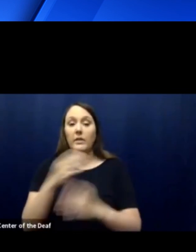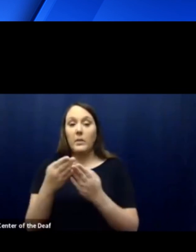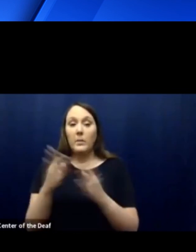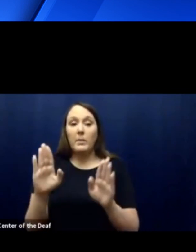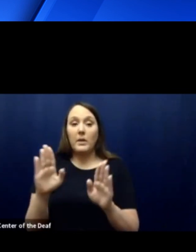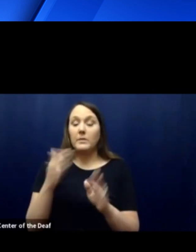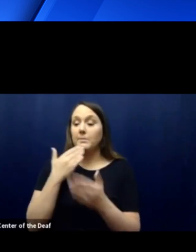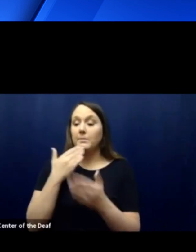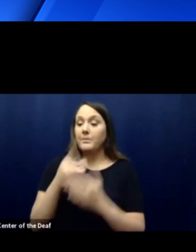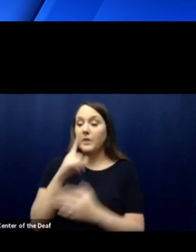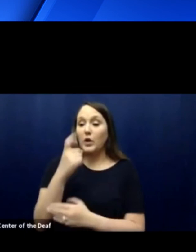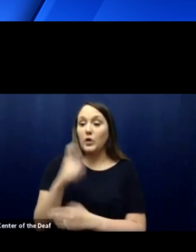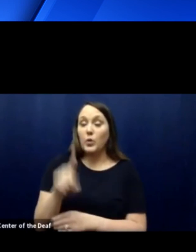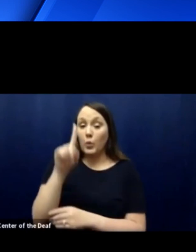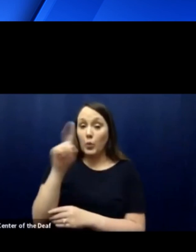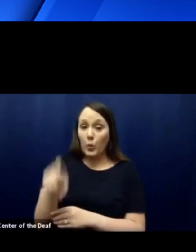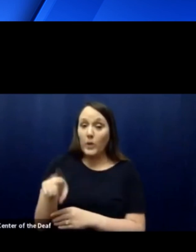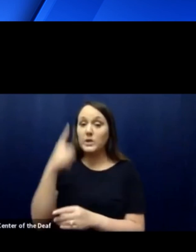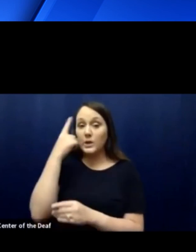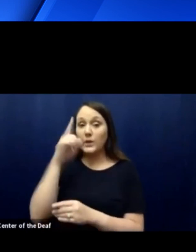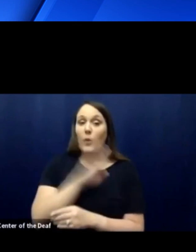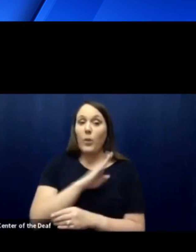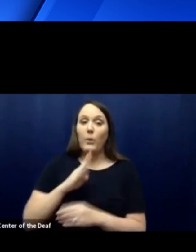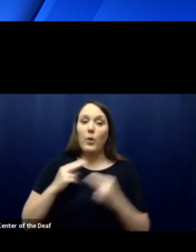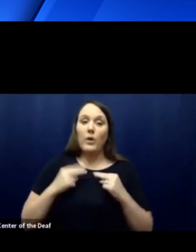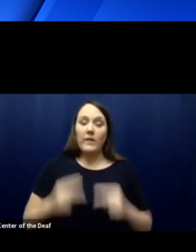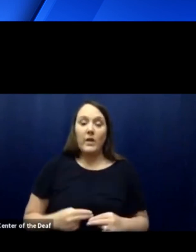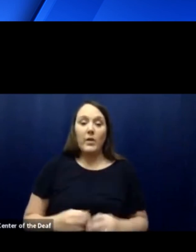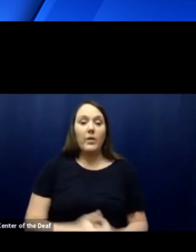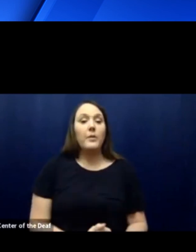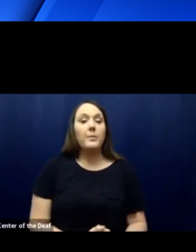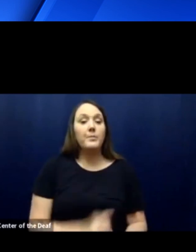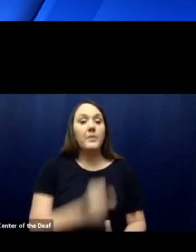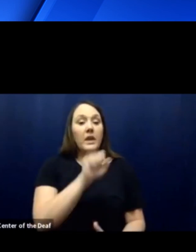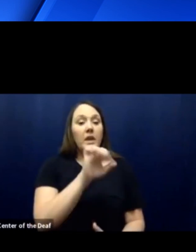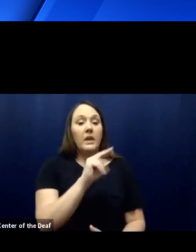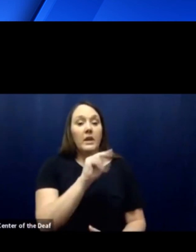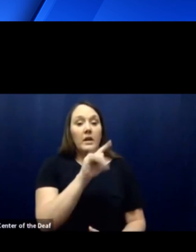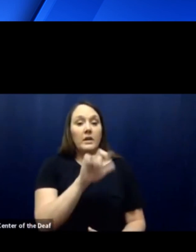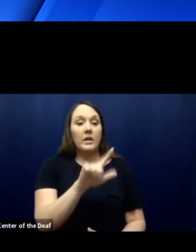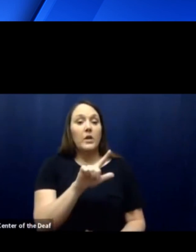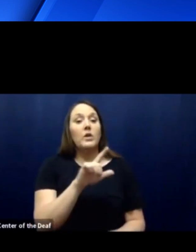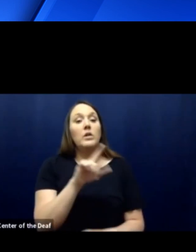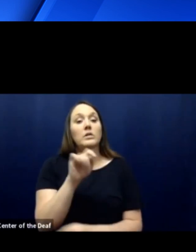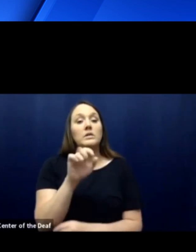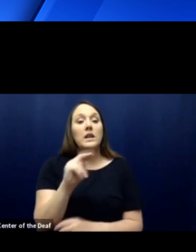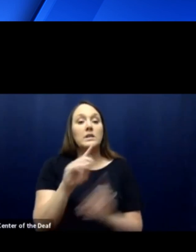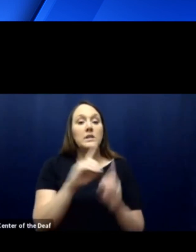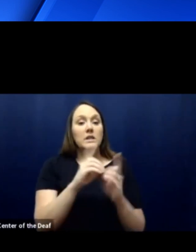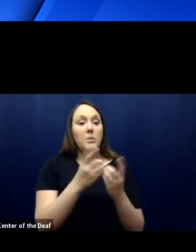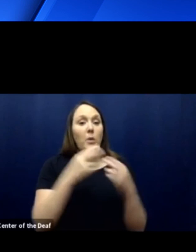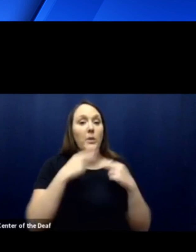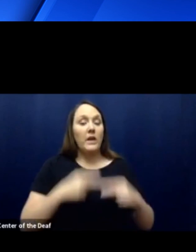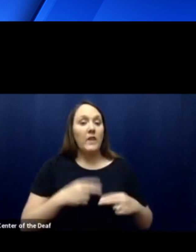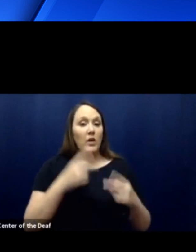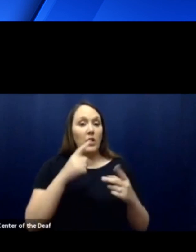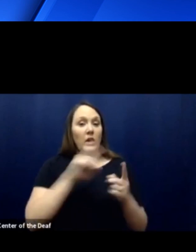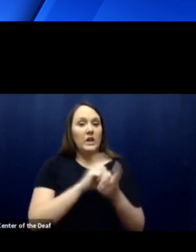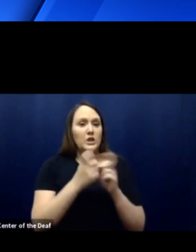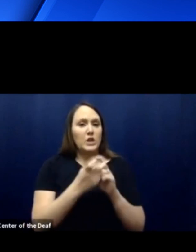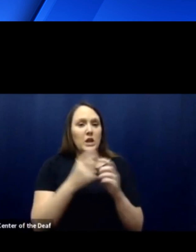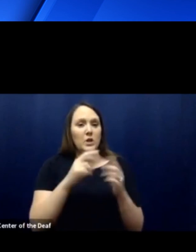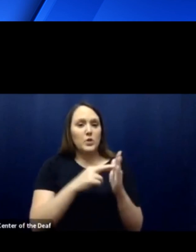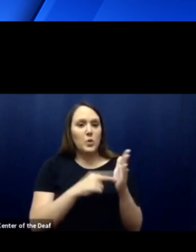Health. From Isabel with the Sentinel, the Tennessee Department of Health changed its guidelines for determining a close contact last